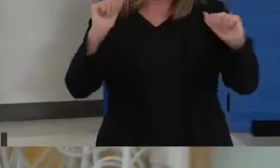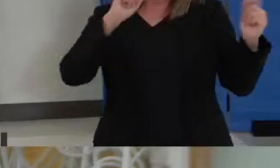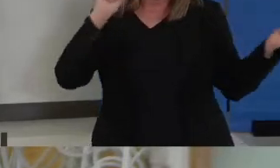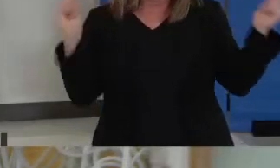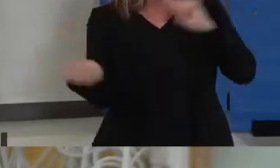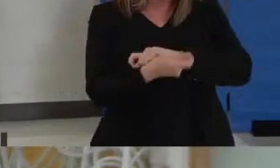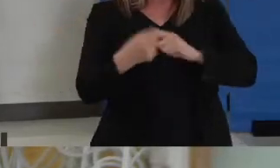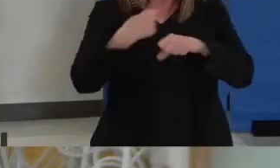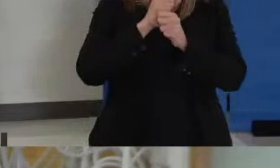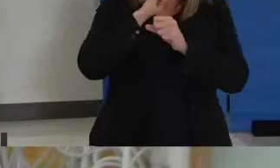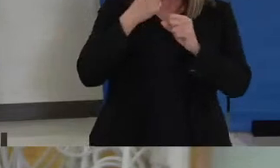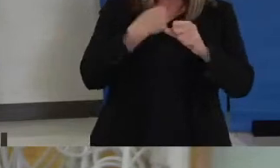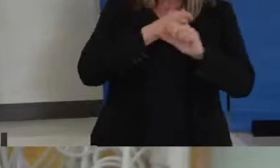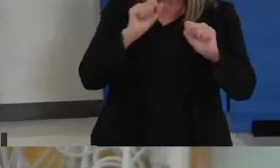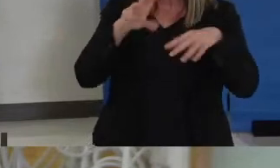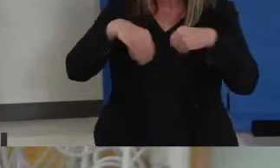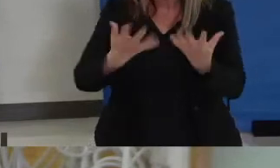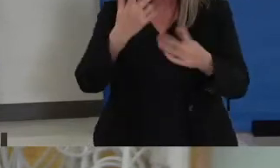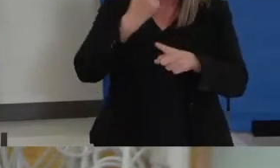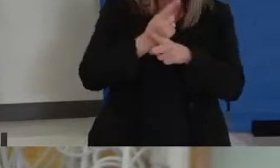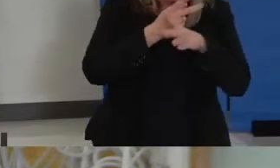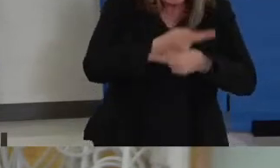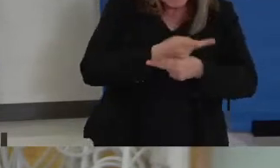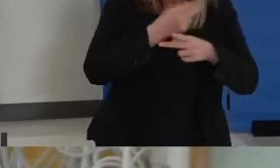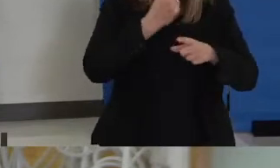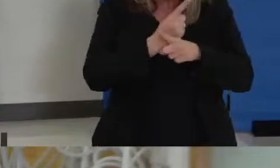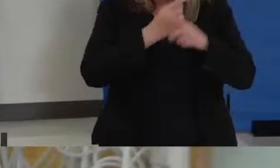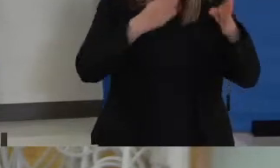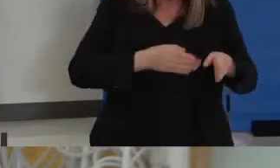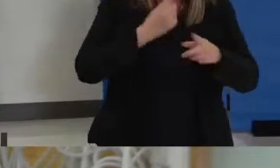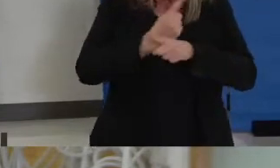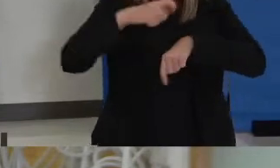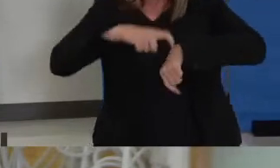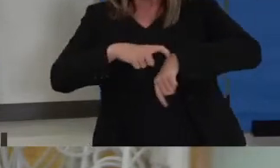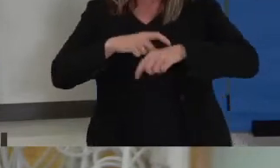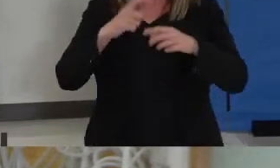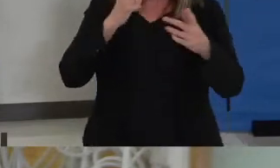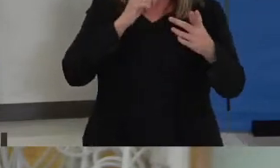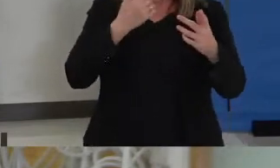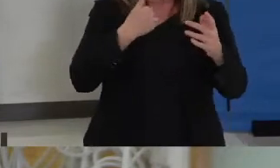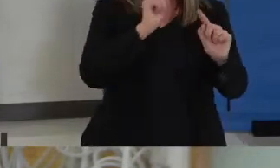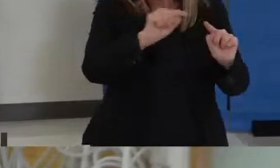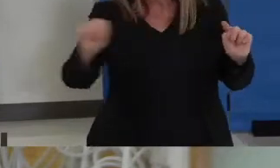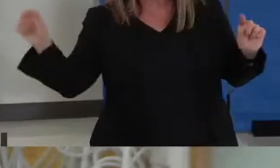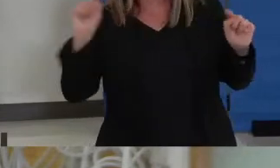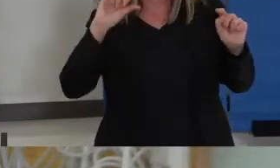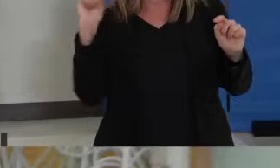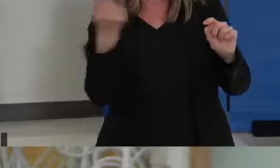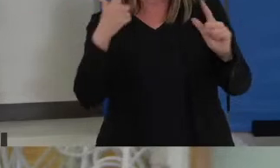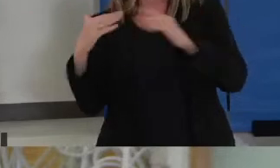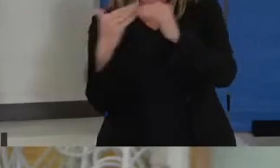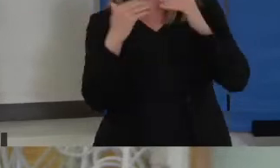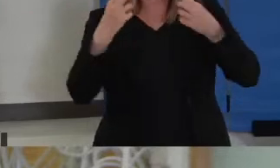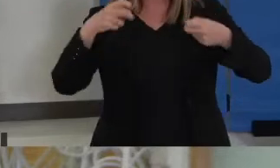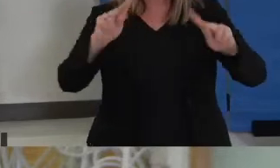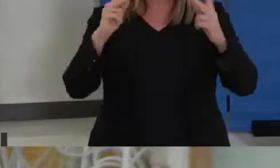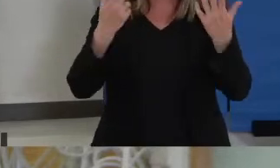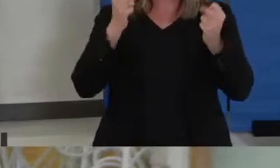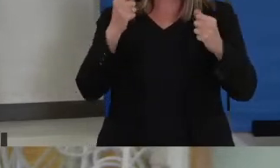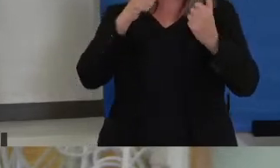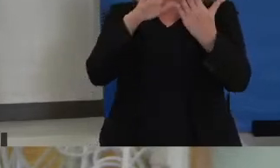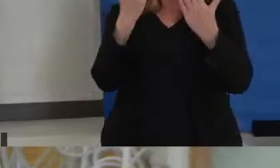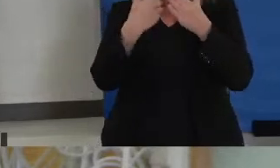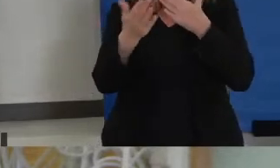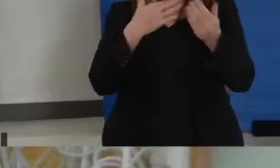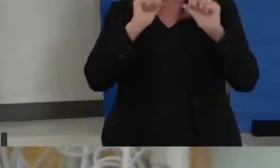to make sure we can provide the right care to the right person at the right time, to give everyone an opportunity to confront whatever challenge or issue